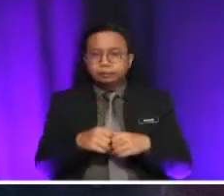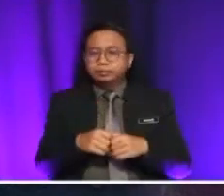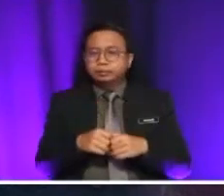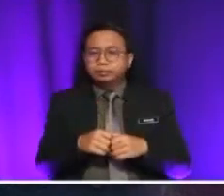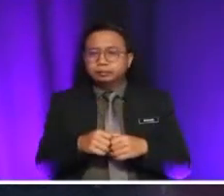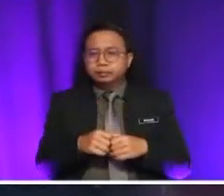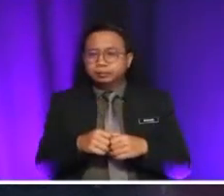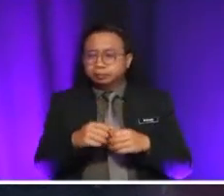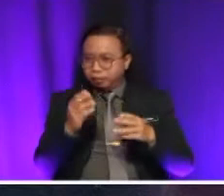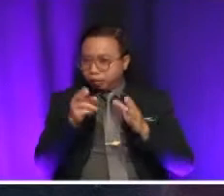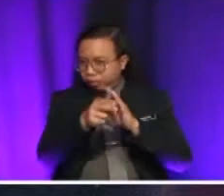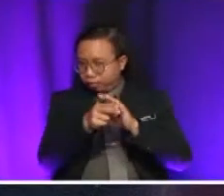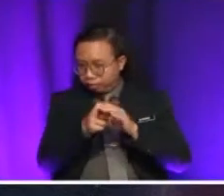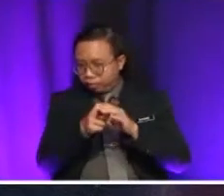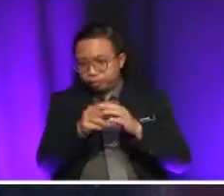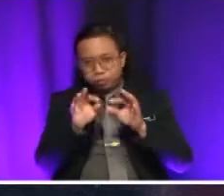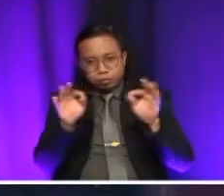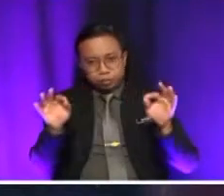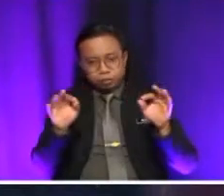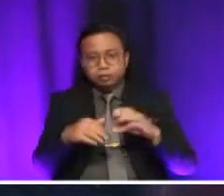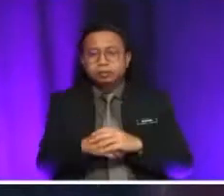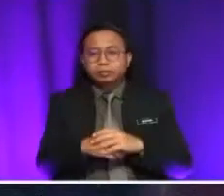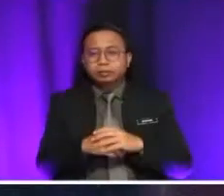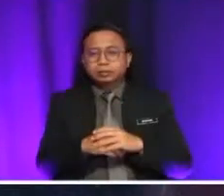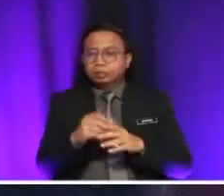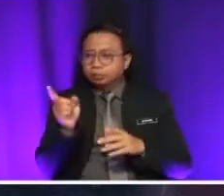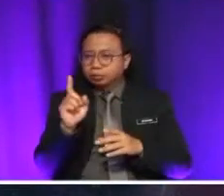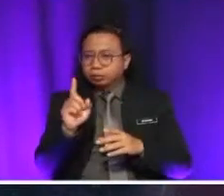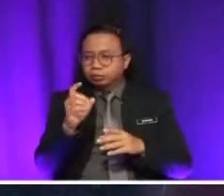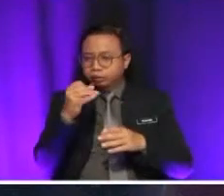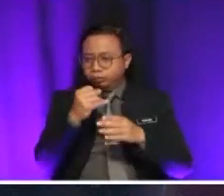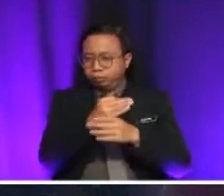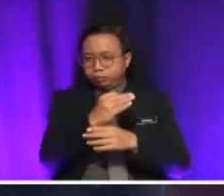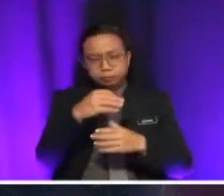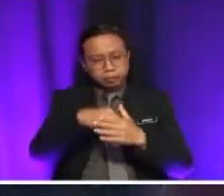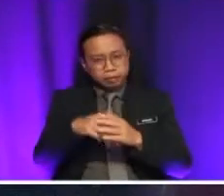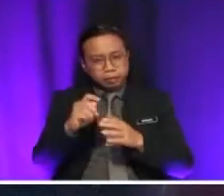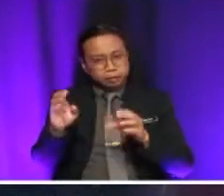hidden sentence that are not too direct when it comes to filling in the blanks like this?